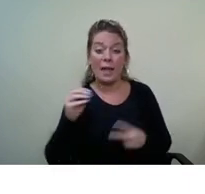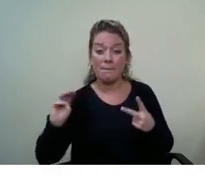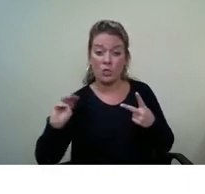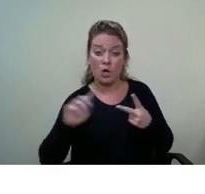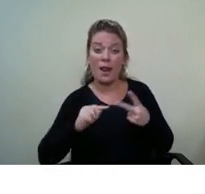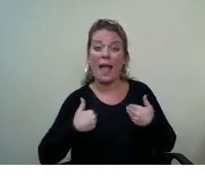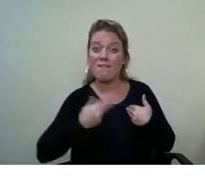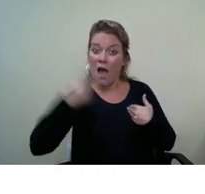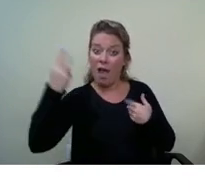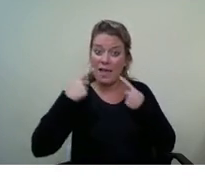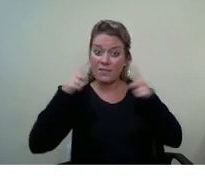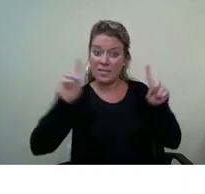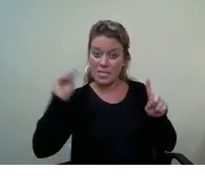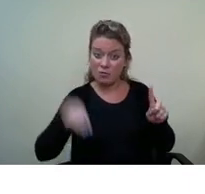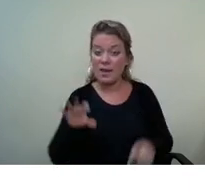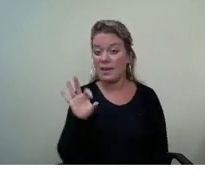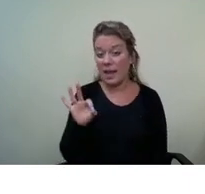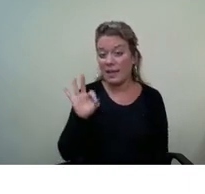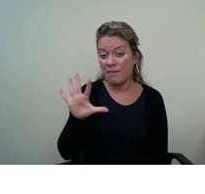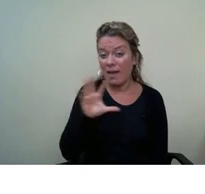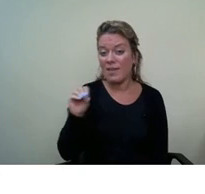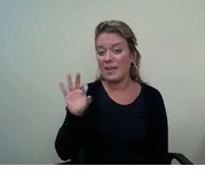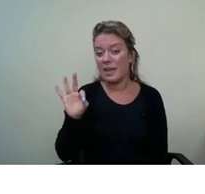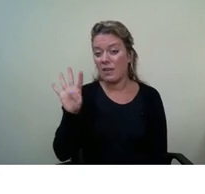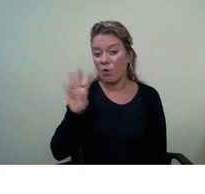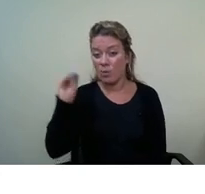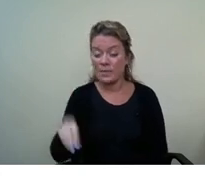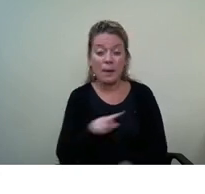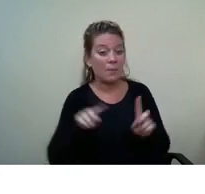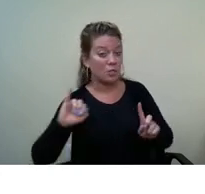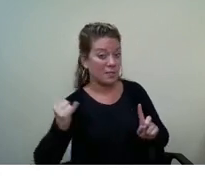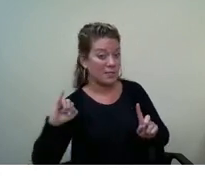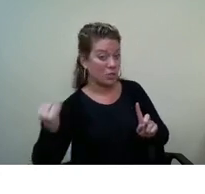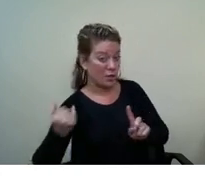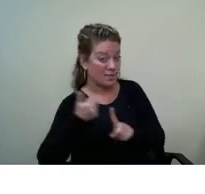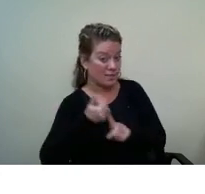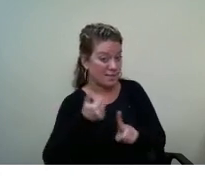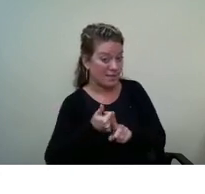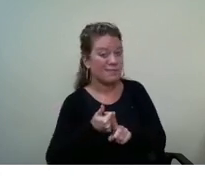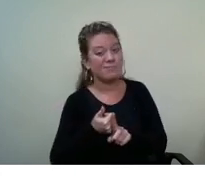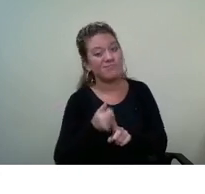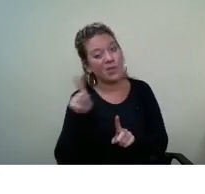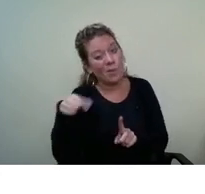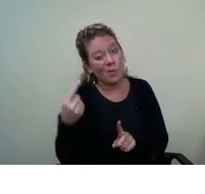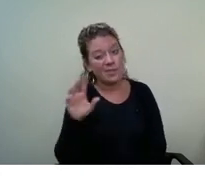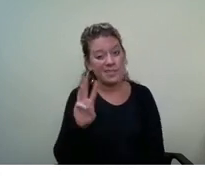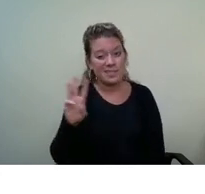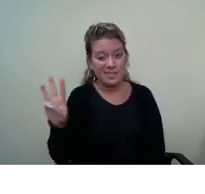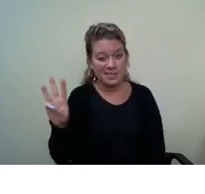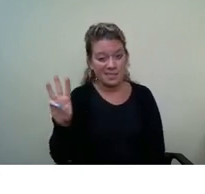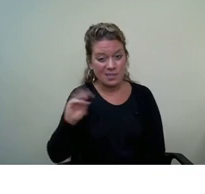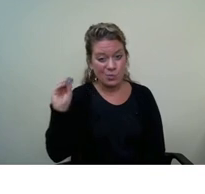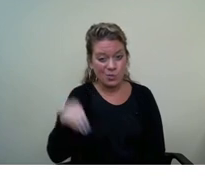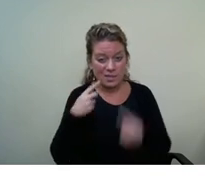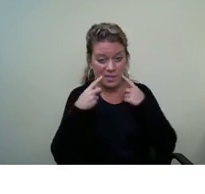rates, 95 and 94%. But Johnson & Johnson, just 66. And